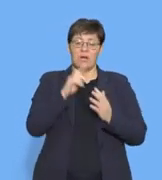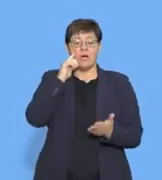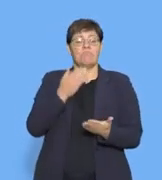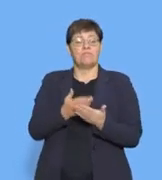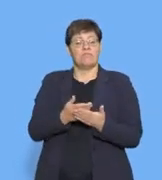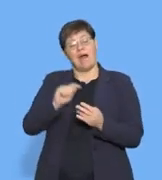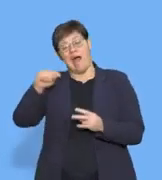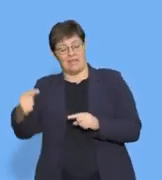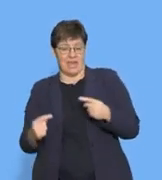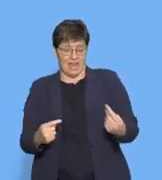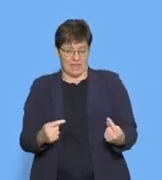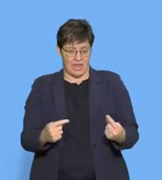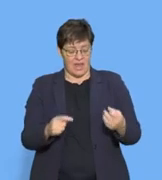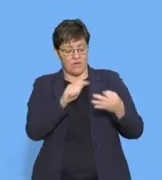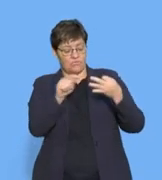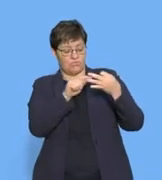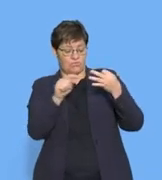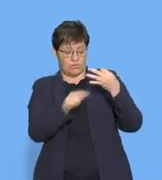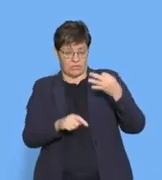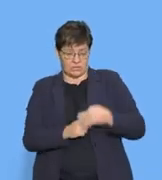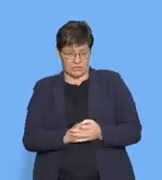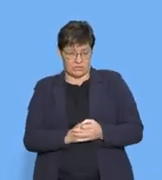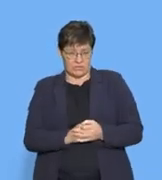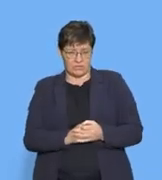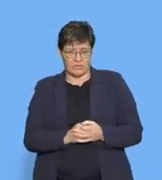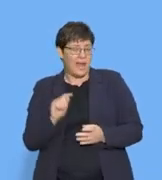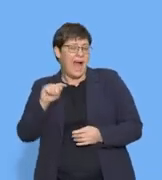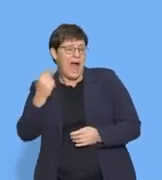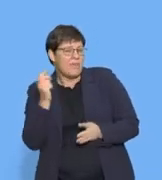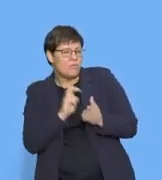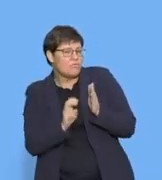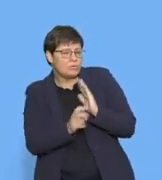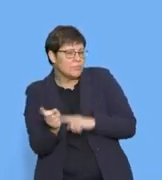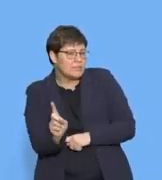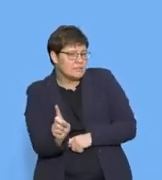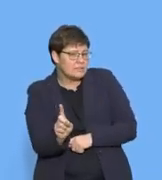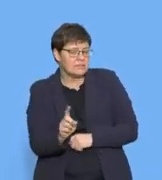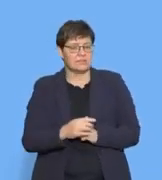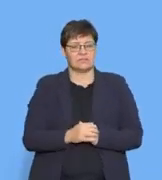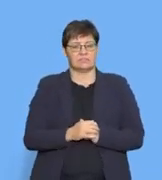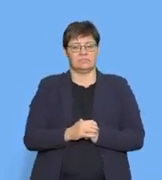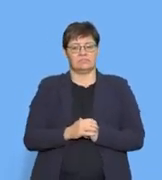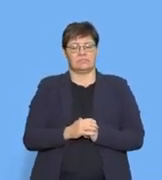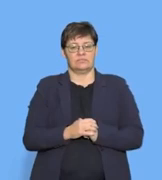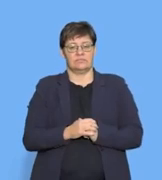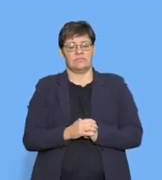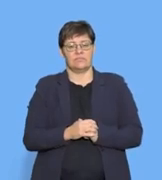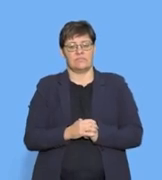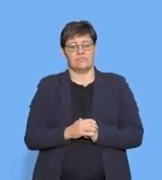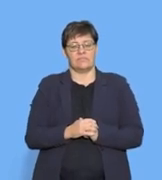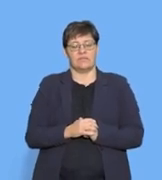Okay, and similarly, we can prove the other parts of the sine rule. And can you remember what the other versions of the sine rule